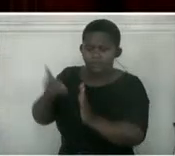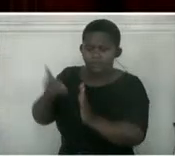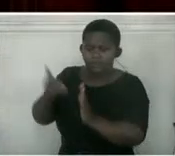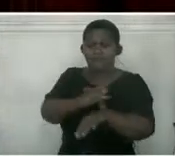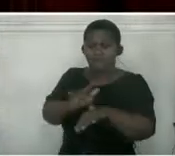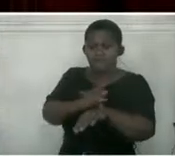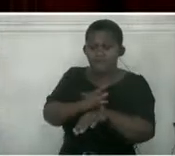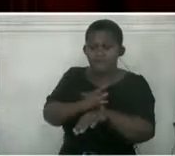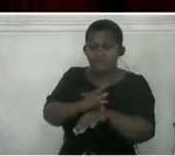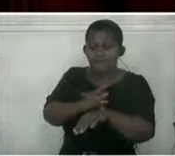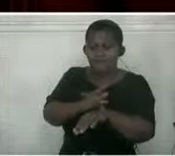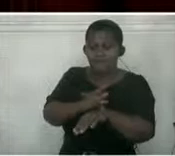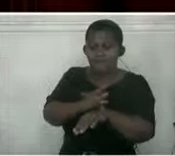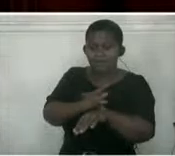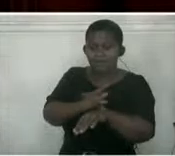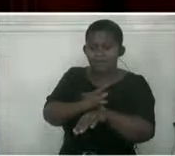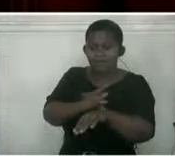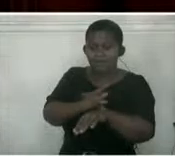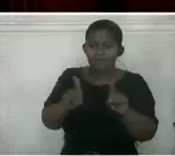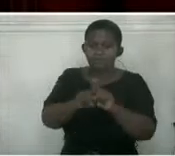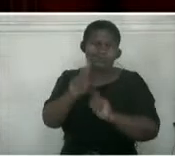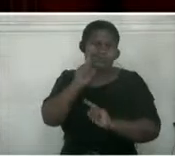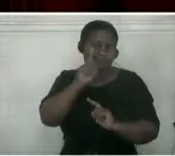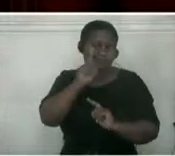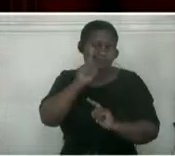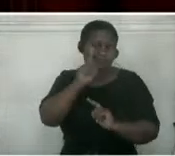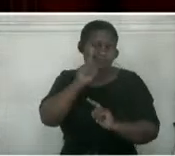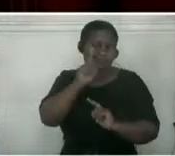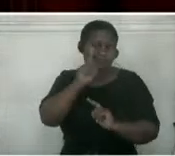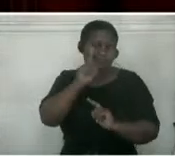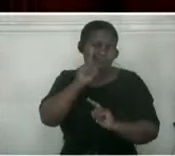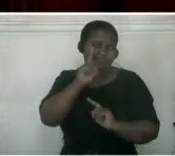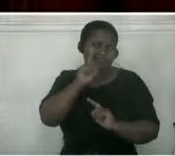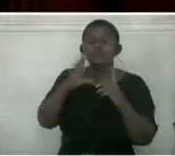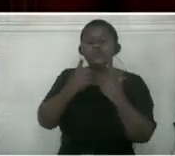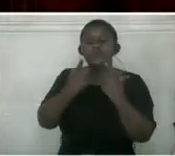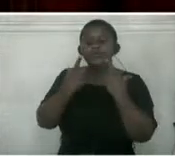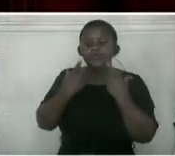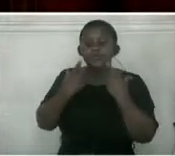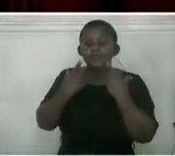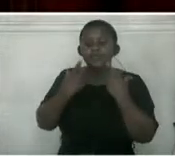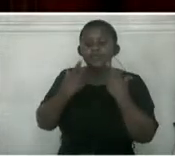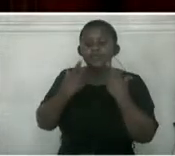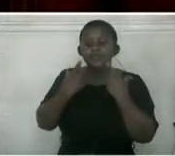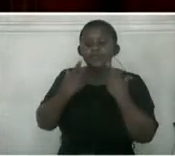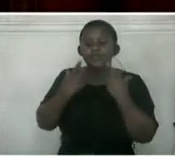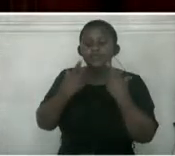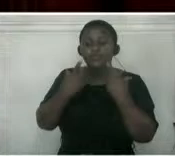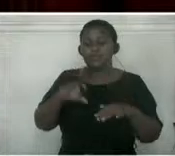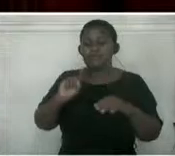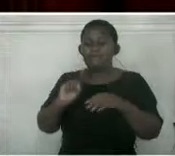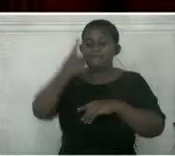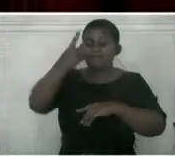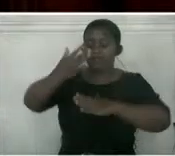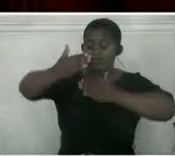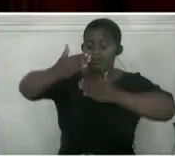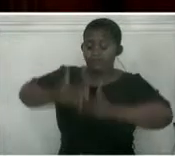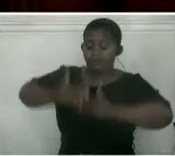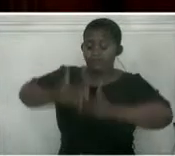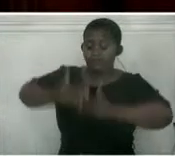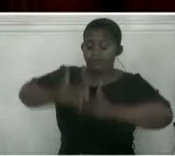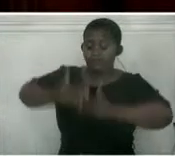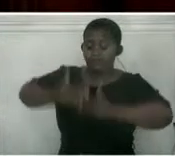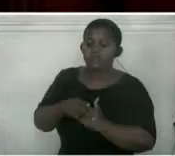available skills and determine the gaps. We have already completed the first phase of this